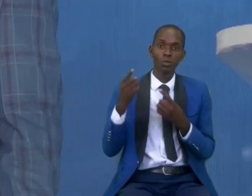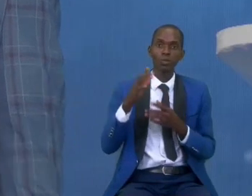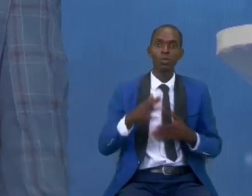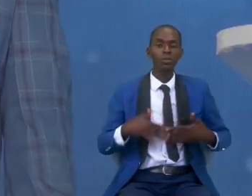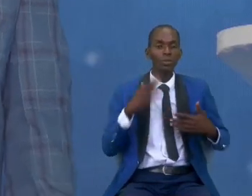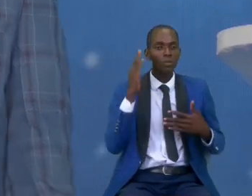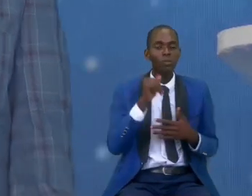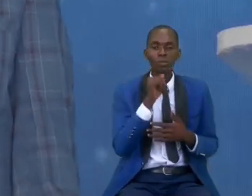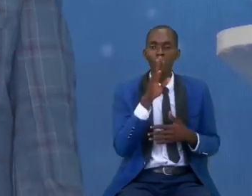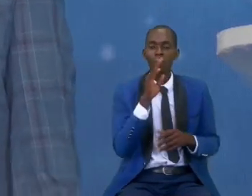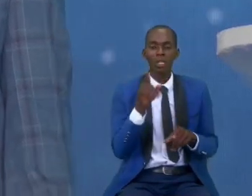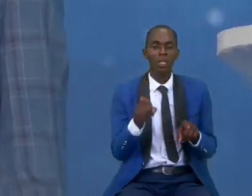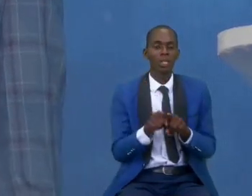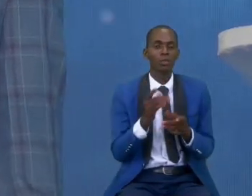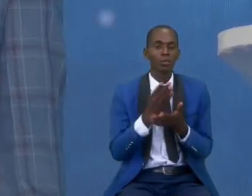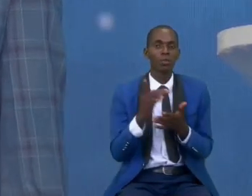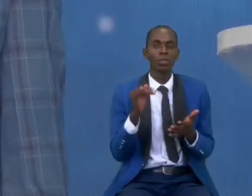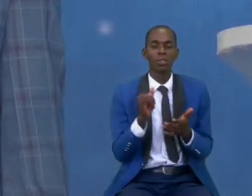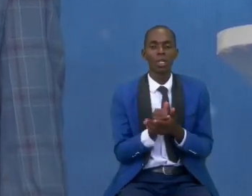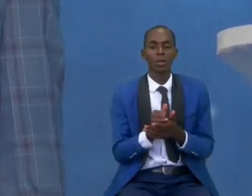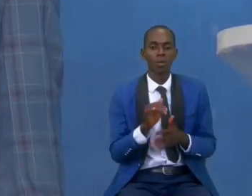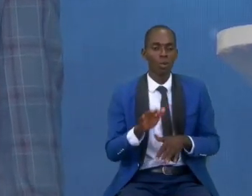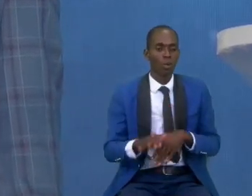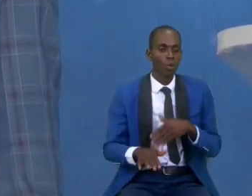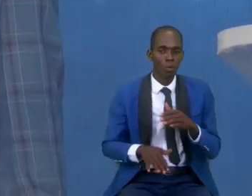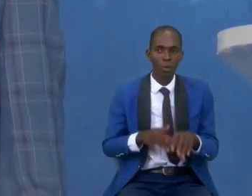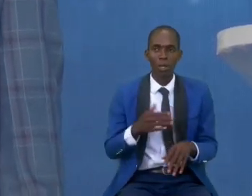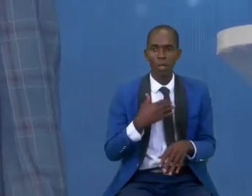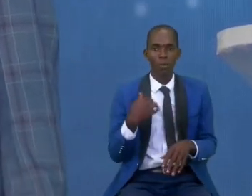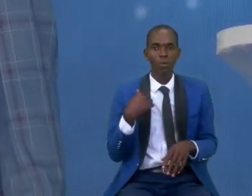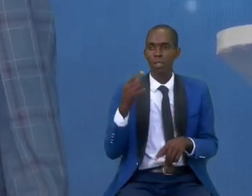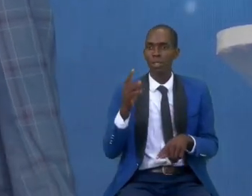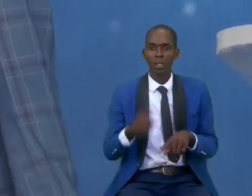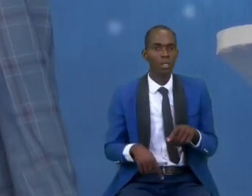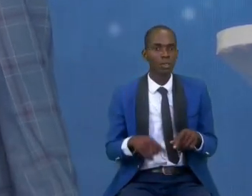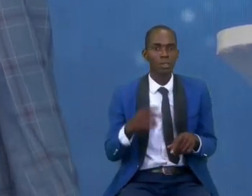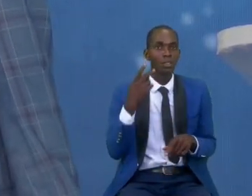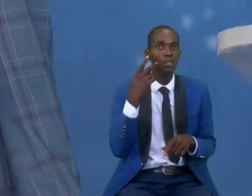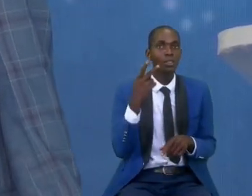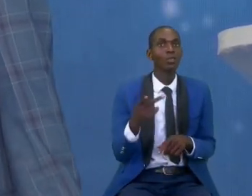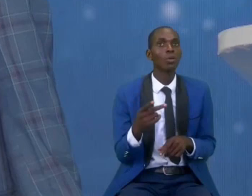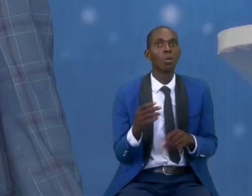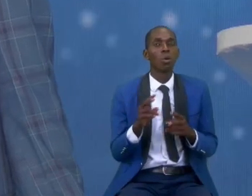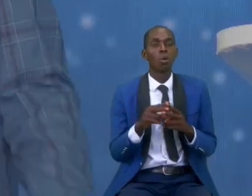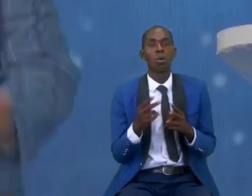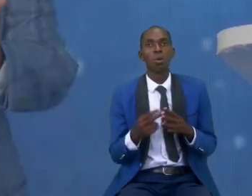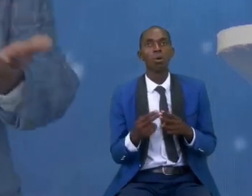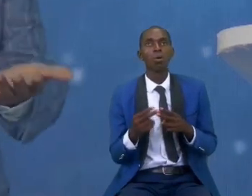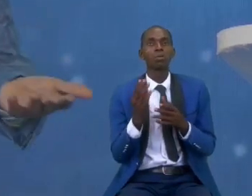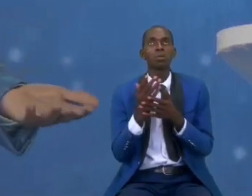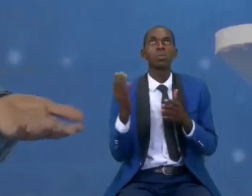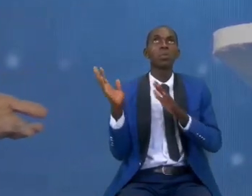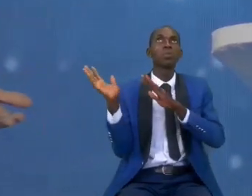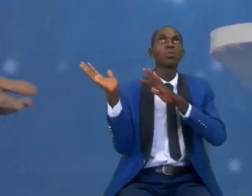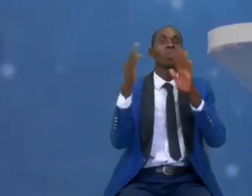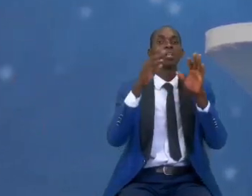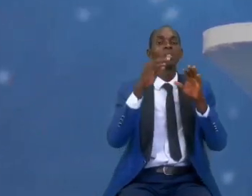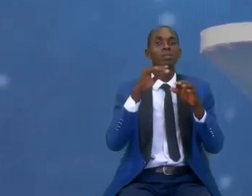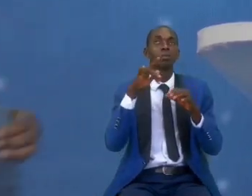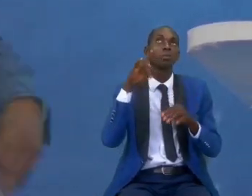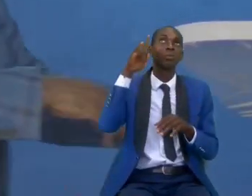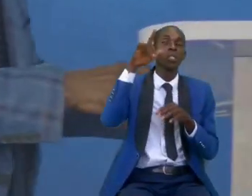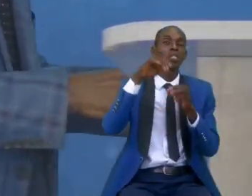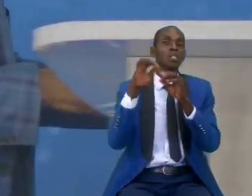your mark, or a bird flying in the sky and we cannot see the path that the bird